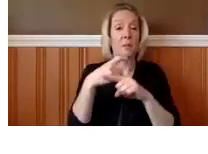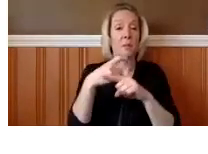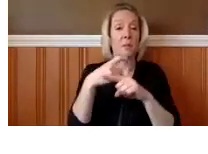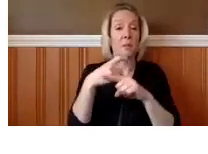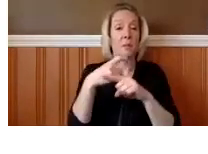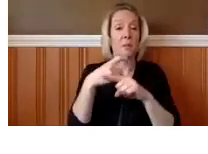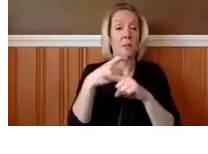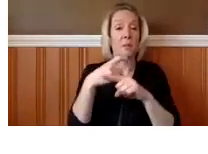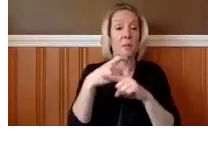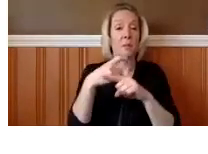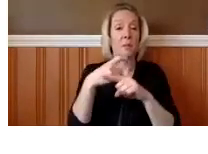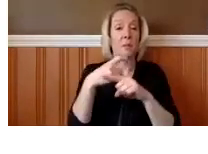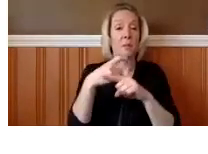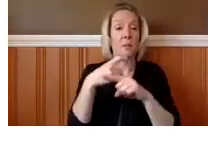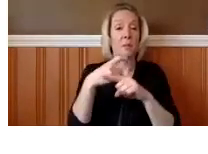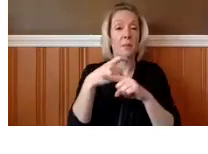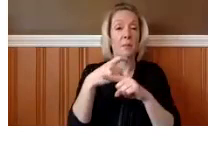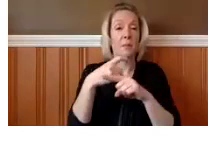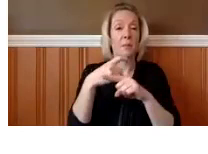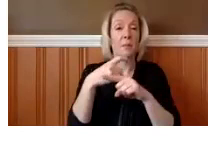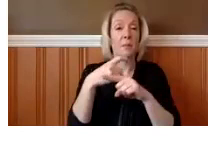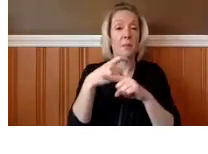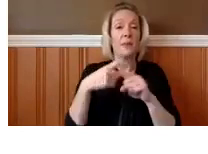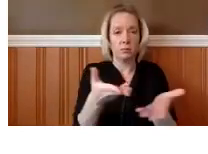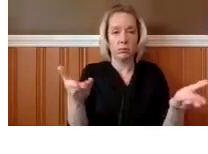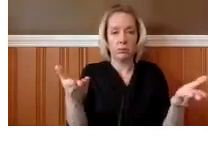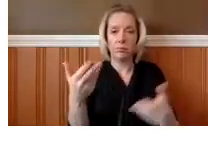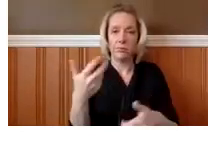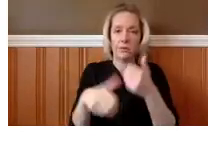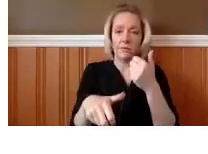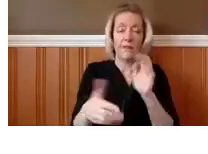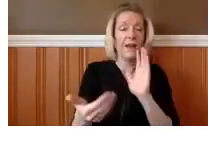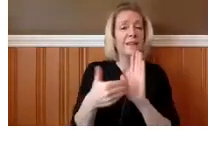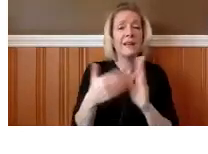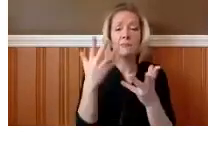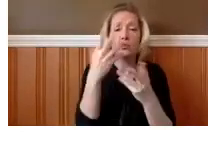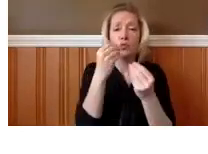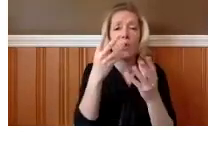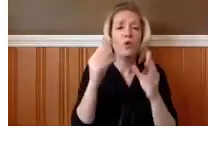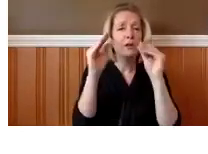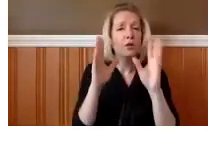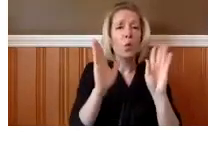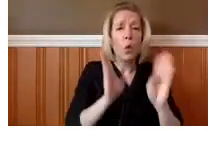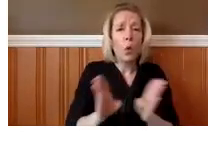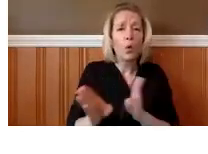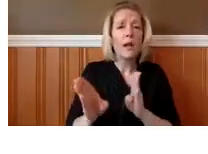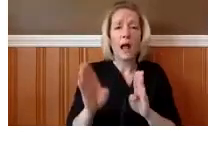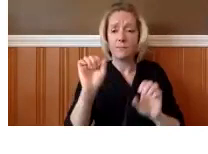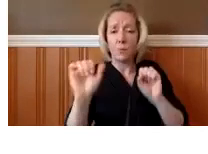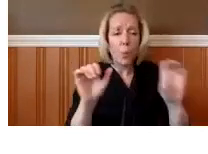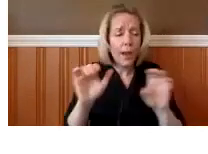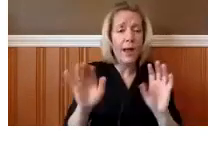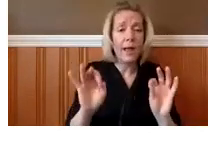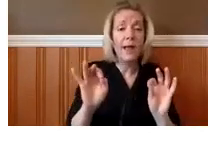scissors, it might be difficult. Again, well-organized, super organized teacher knows where things are. A student